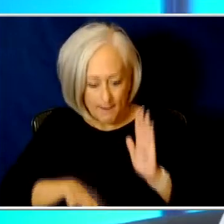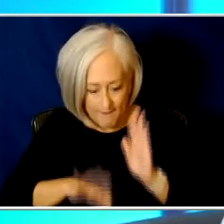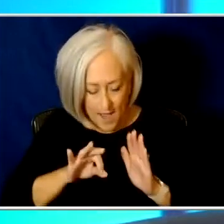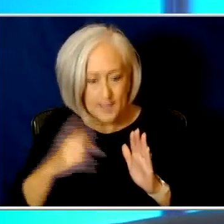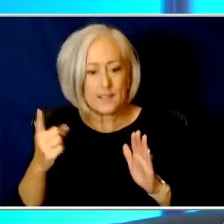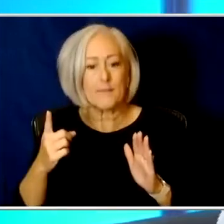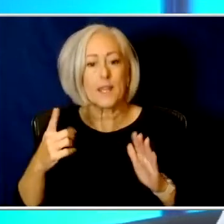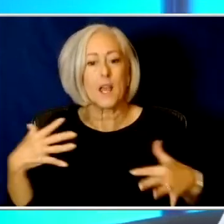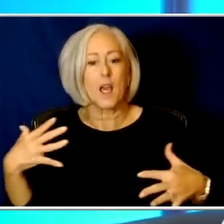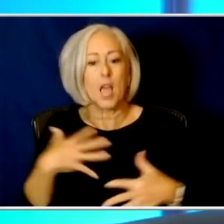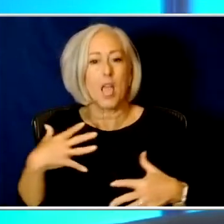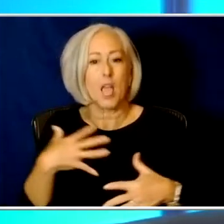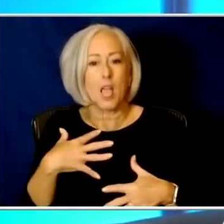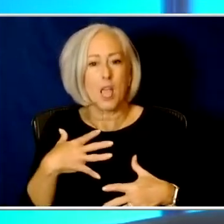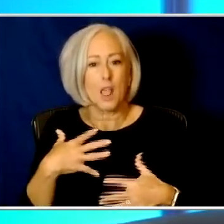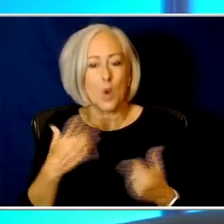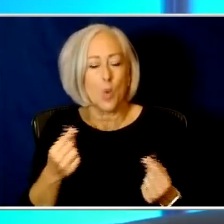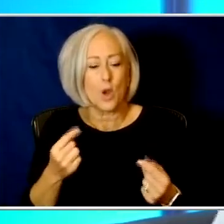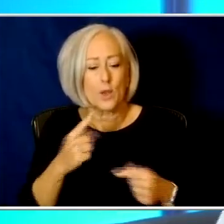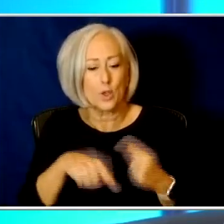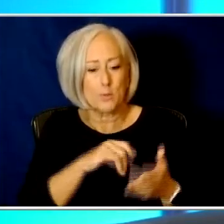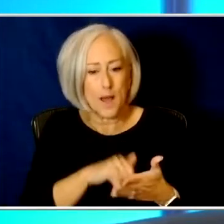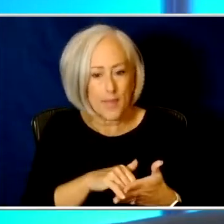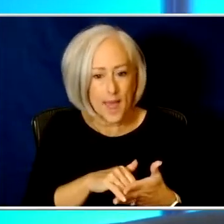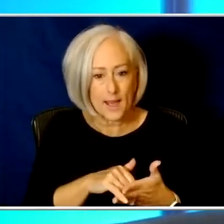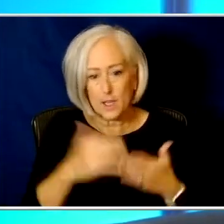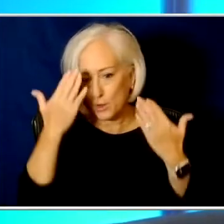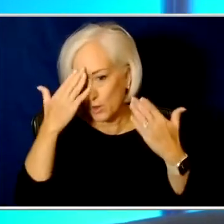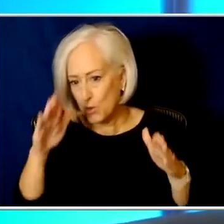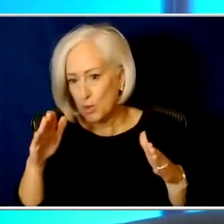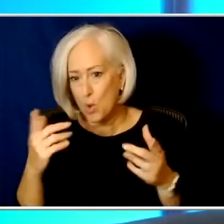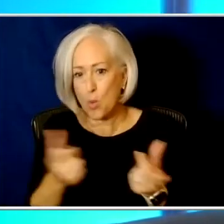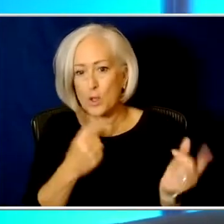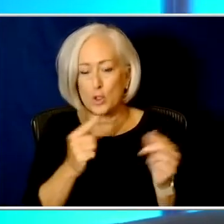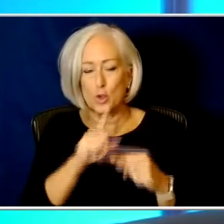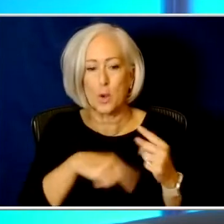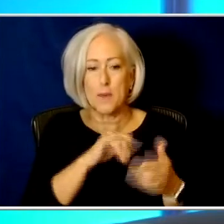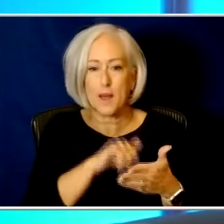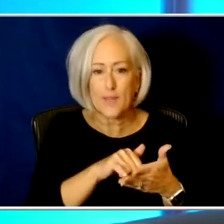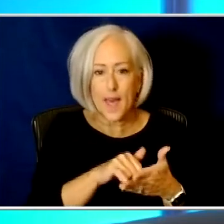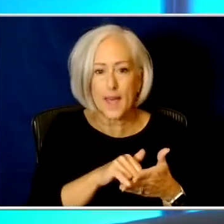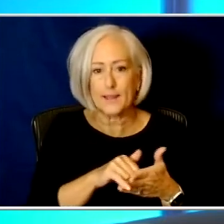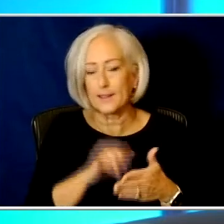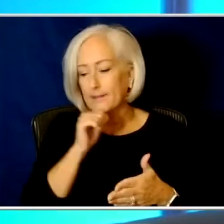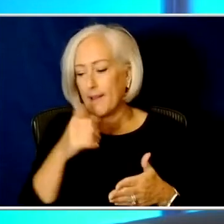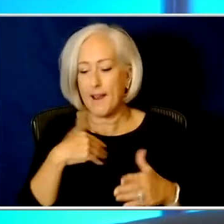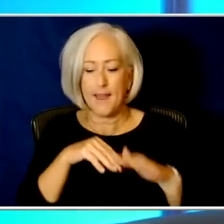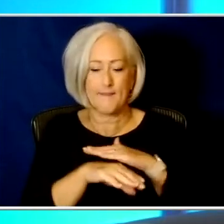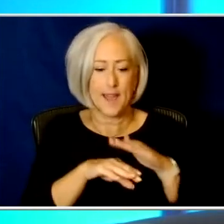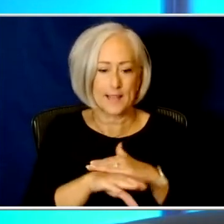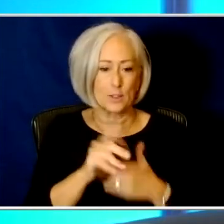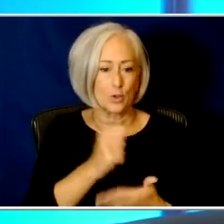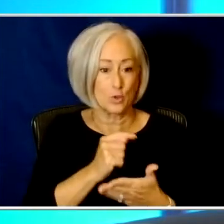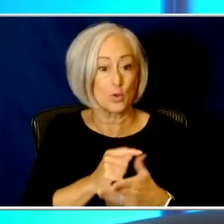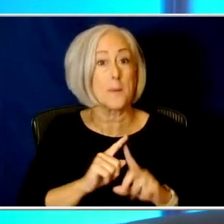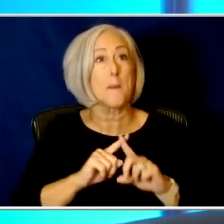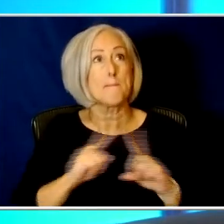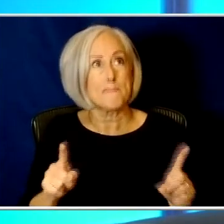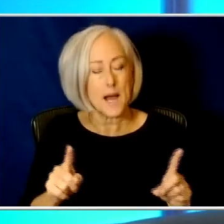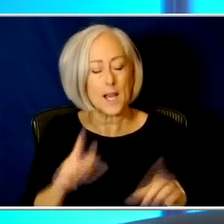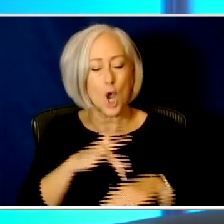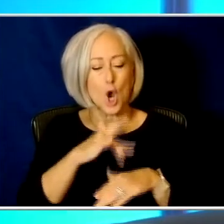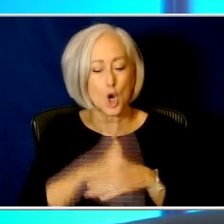delay, it's going to decide your fate. So don't do that. Don't do that. Get the care that you need. All right, Jess, any other questions we want to hit right now? We